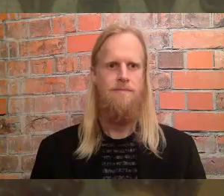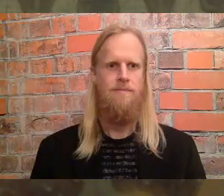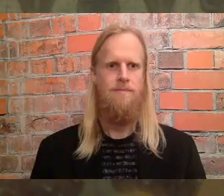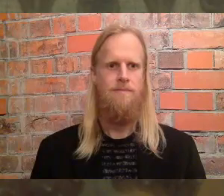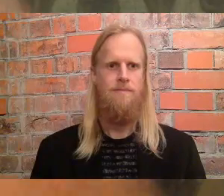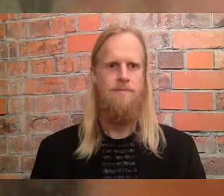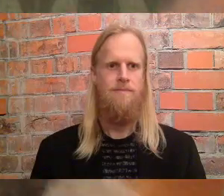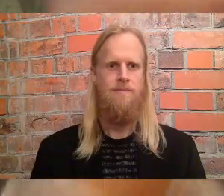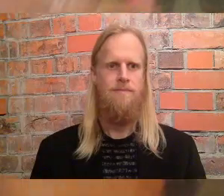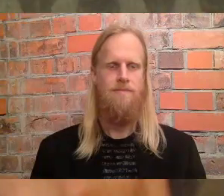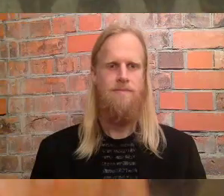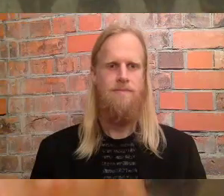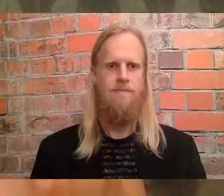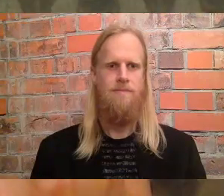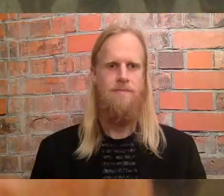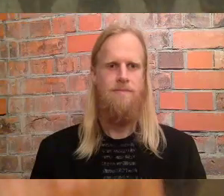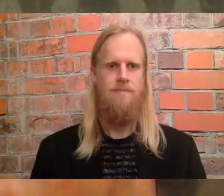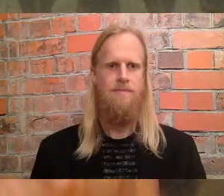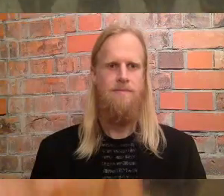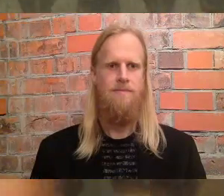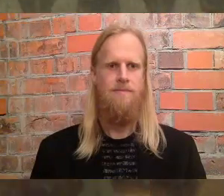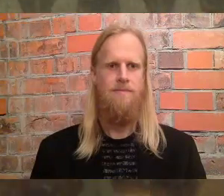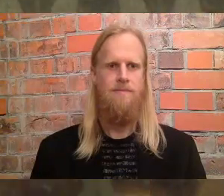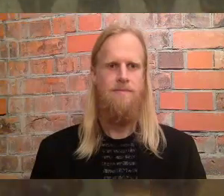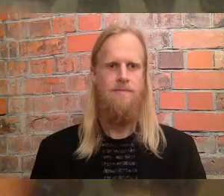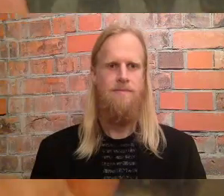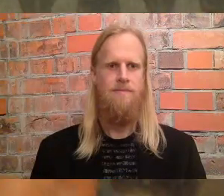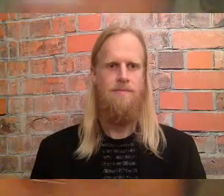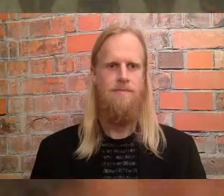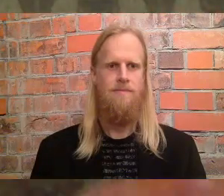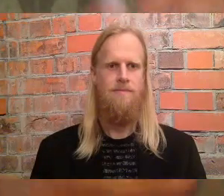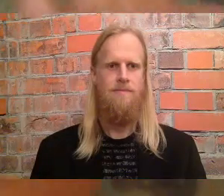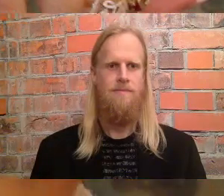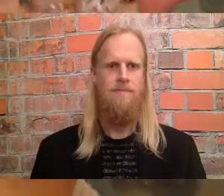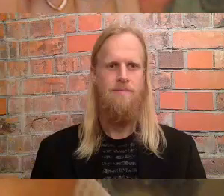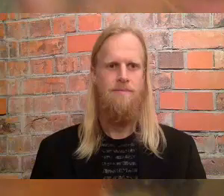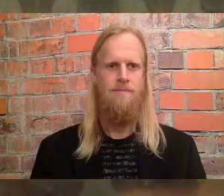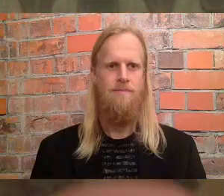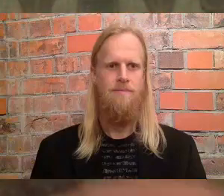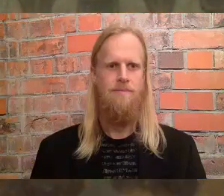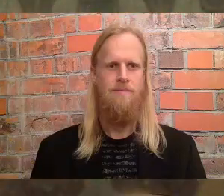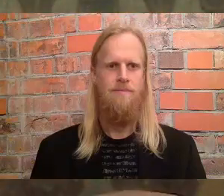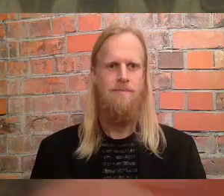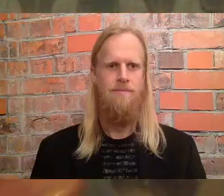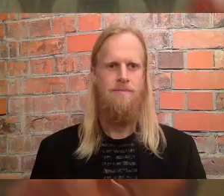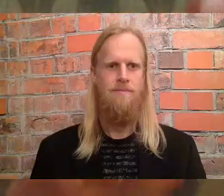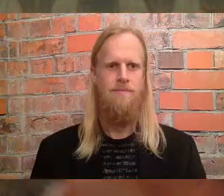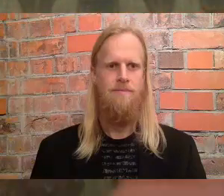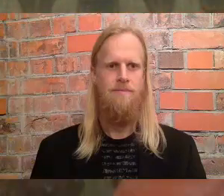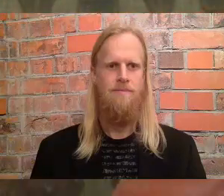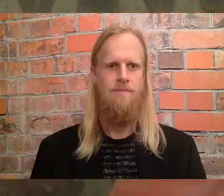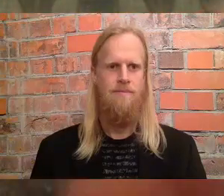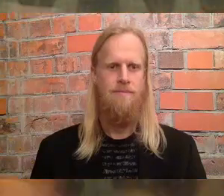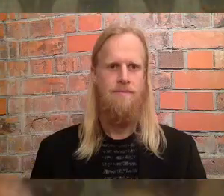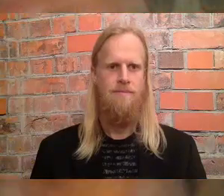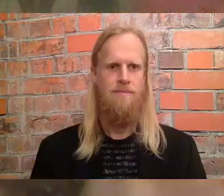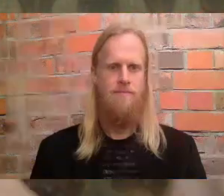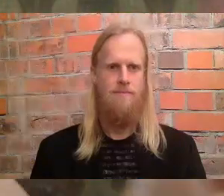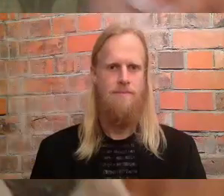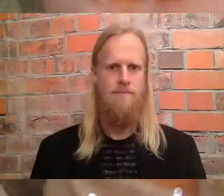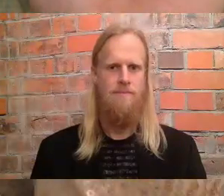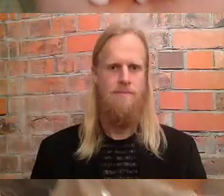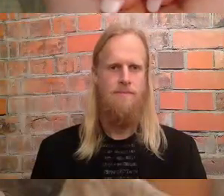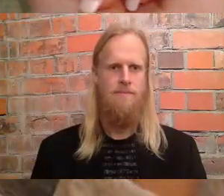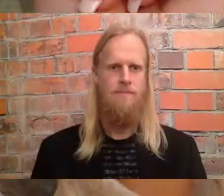gift, and people donated to us so that we could afford to spend 2 years building this out